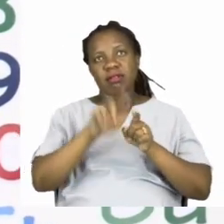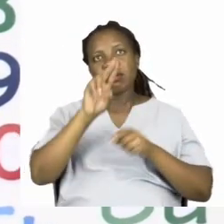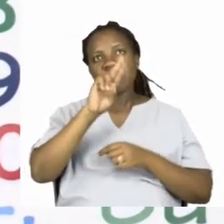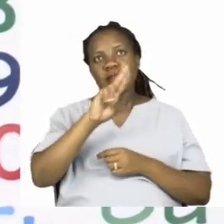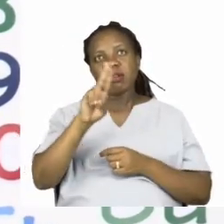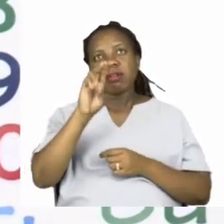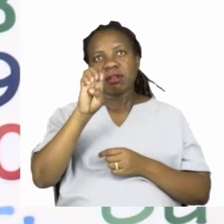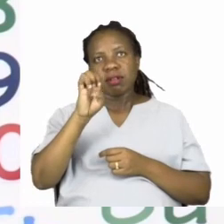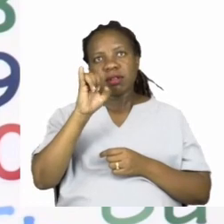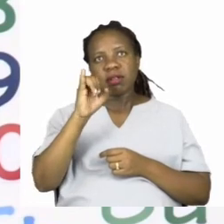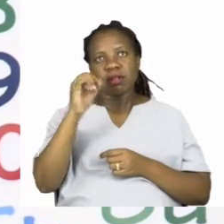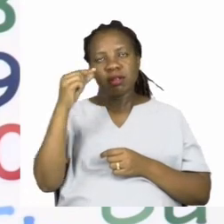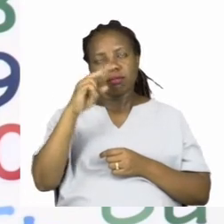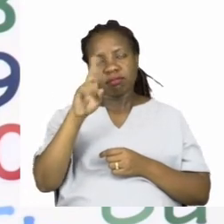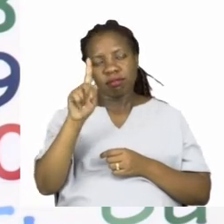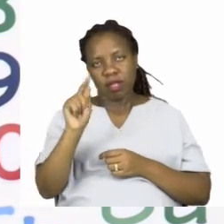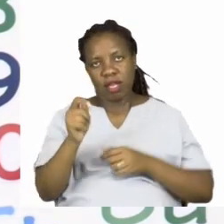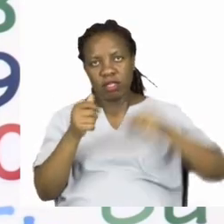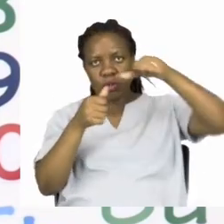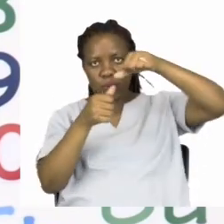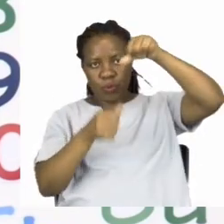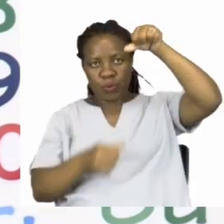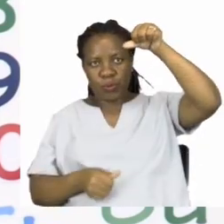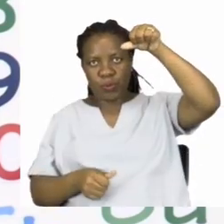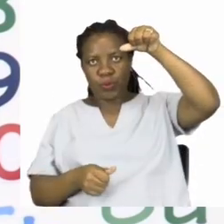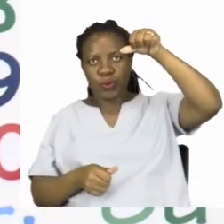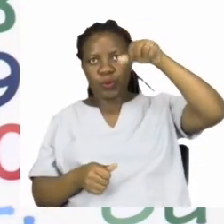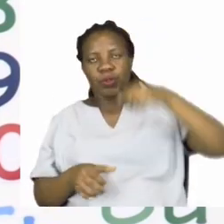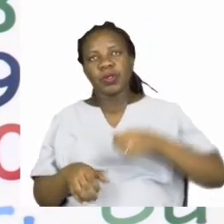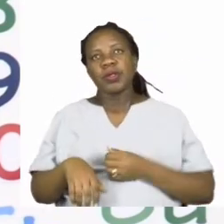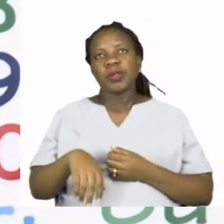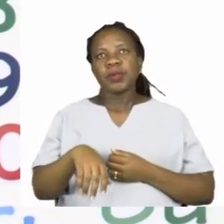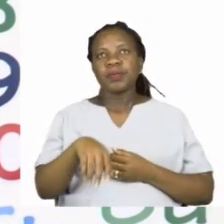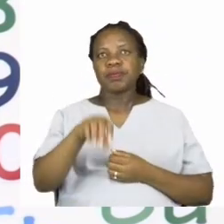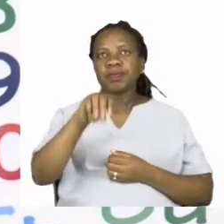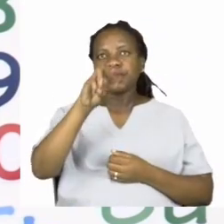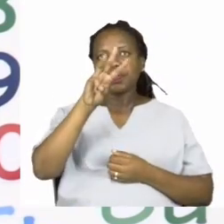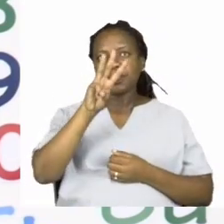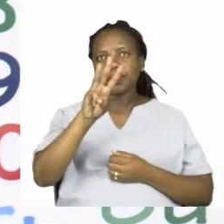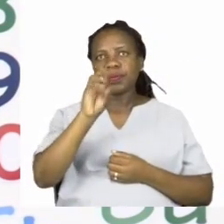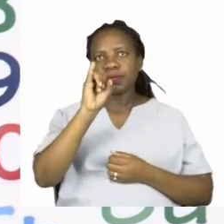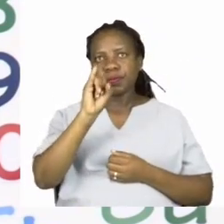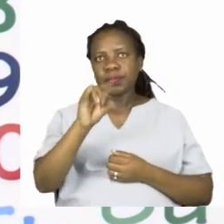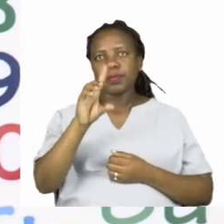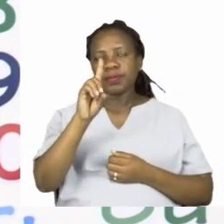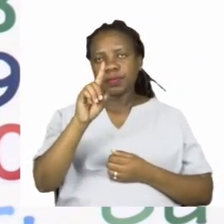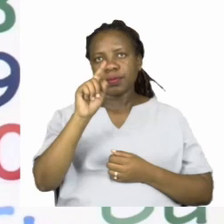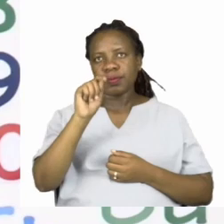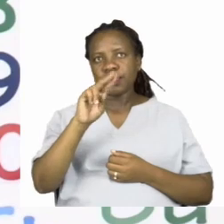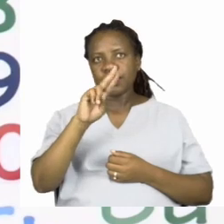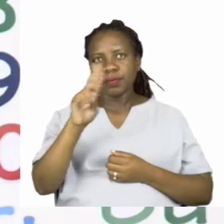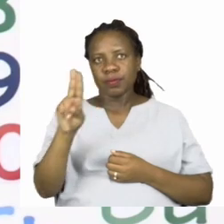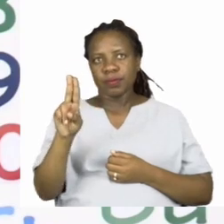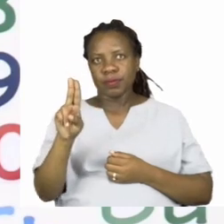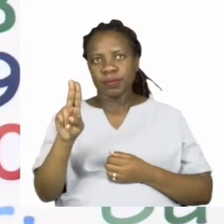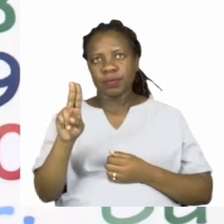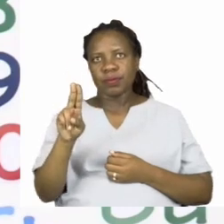long, height is high, then wide is